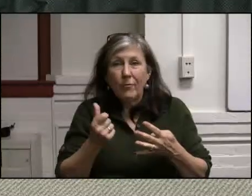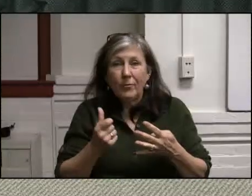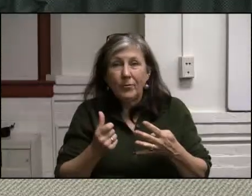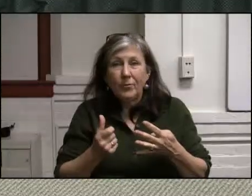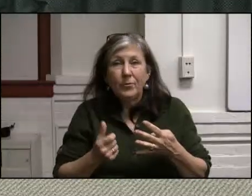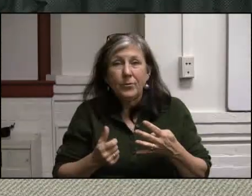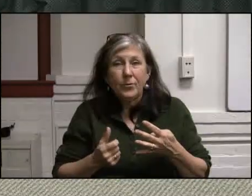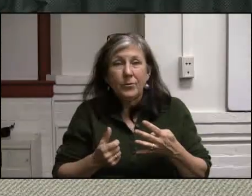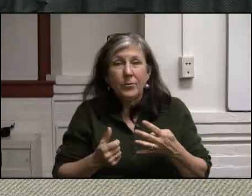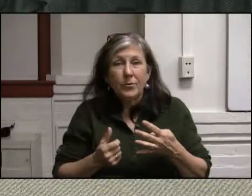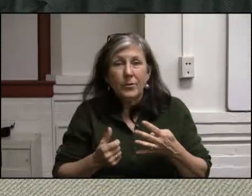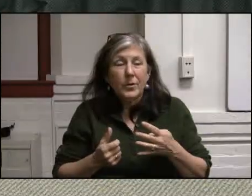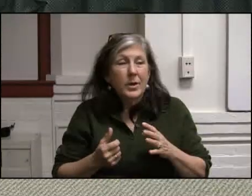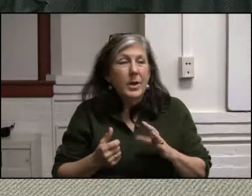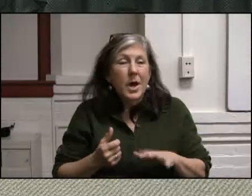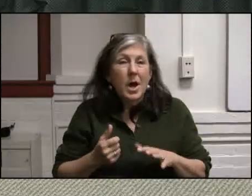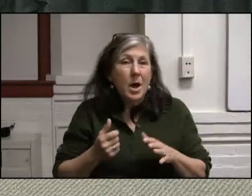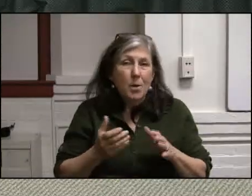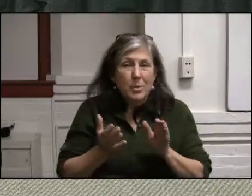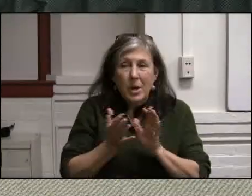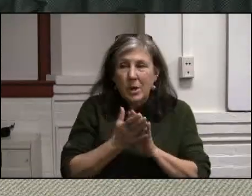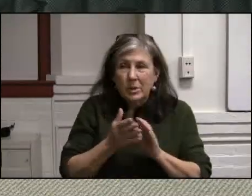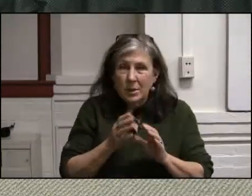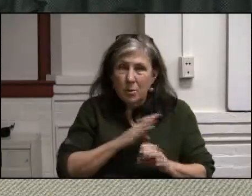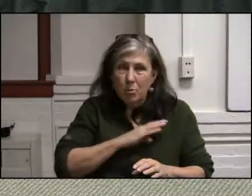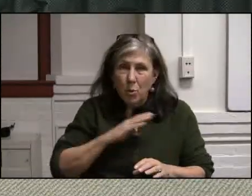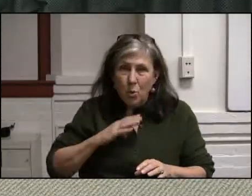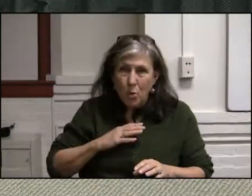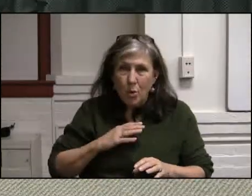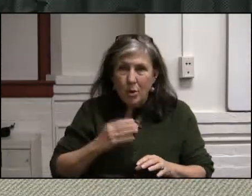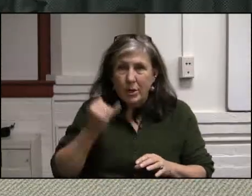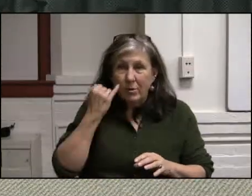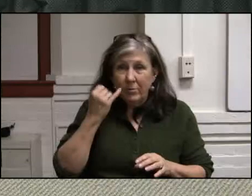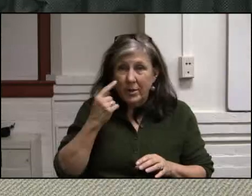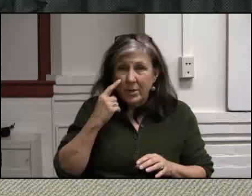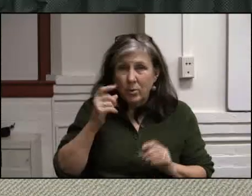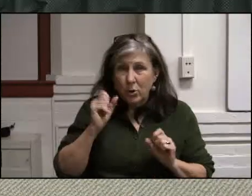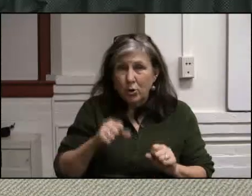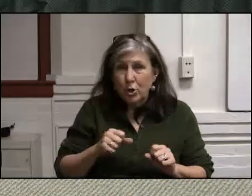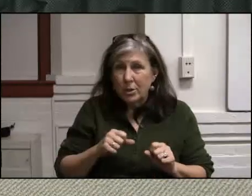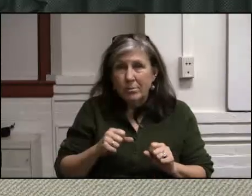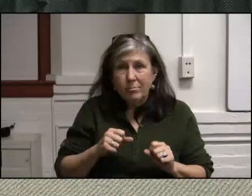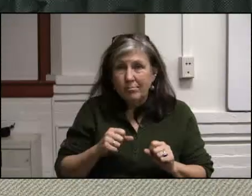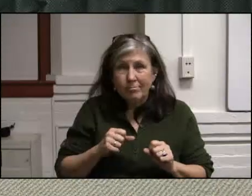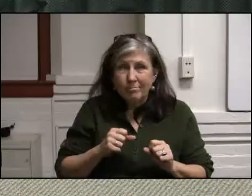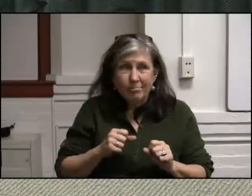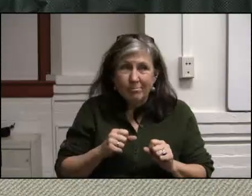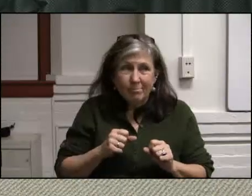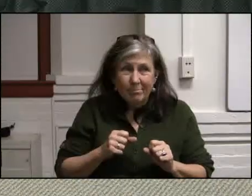on us, you're correct. But I'm looking for consensus on the board if we think it might be possible. Yeah.